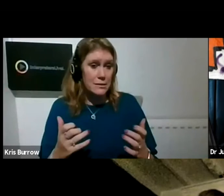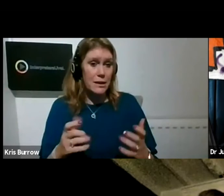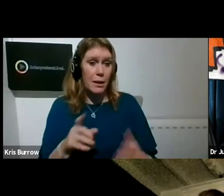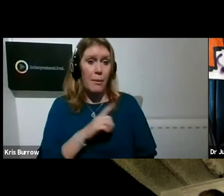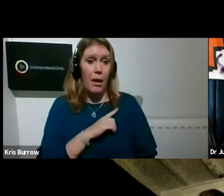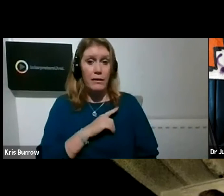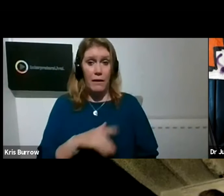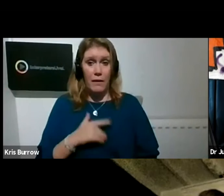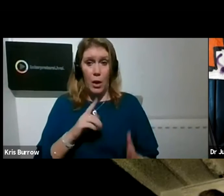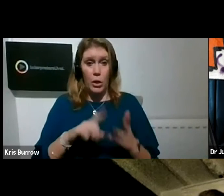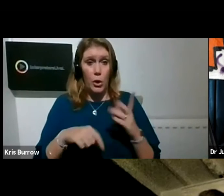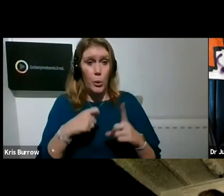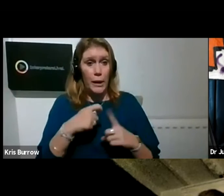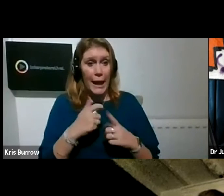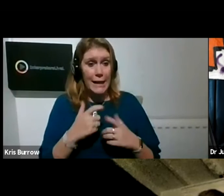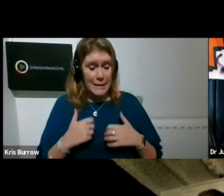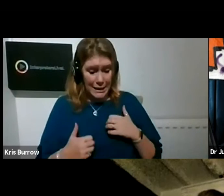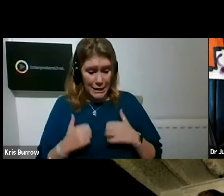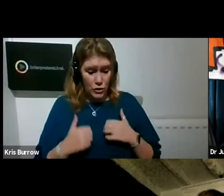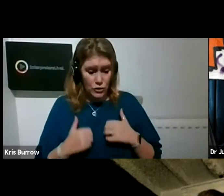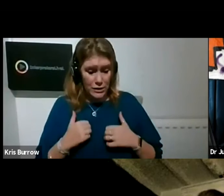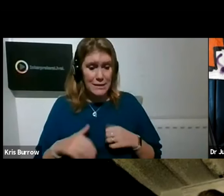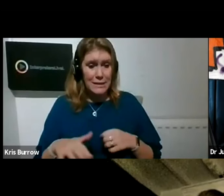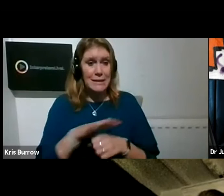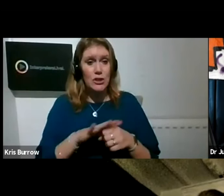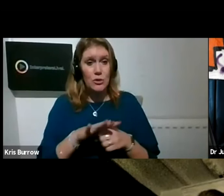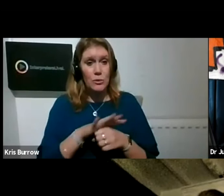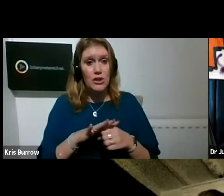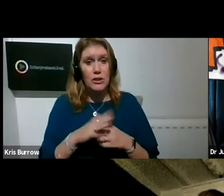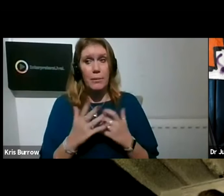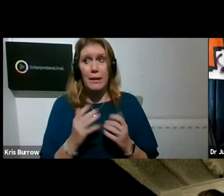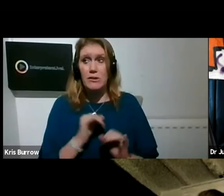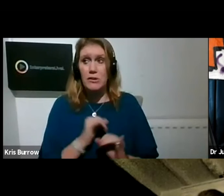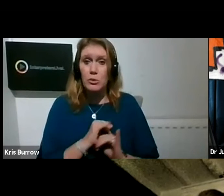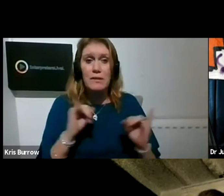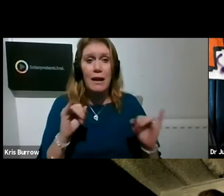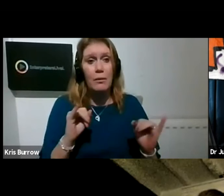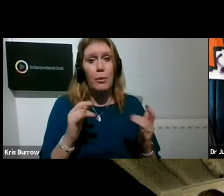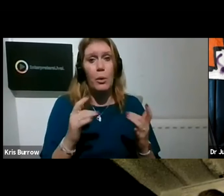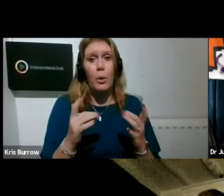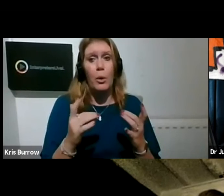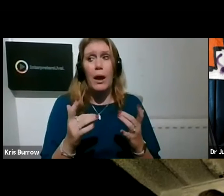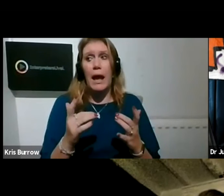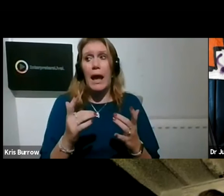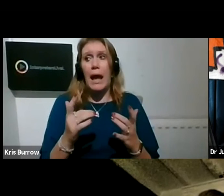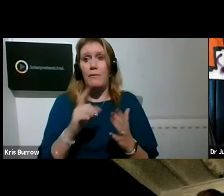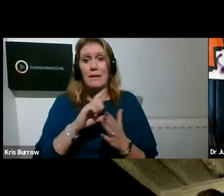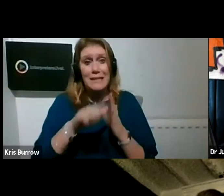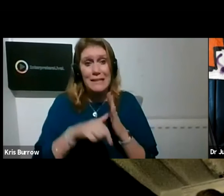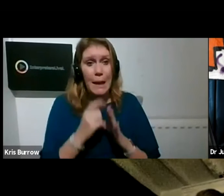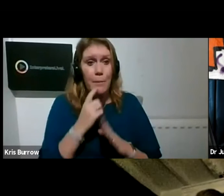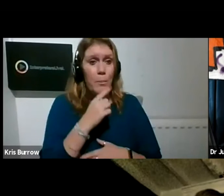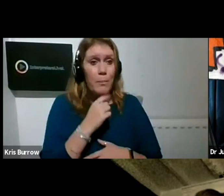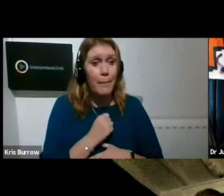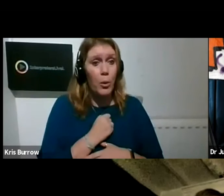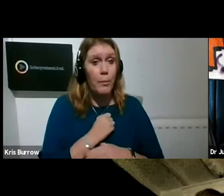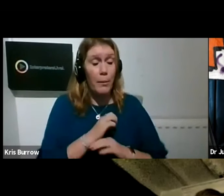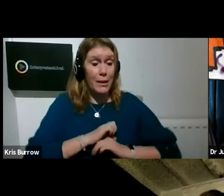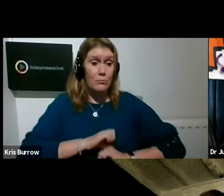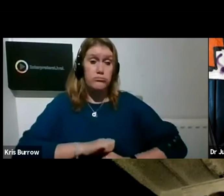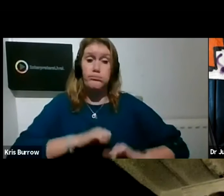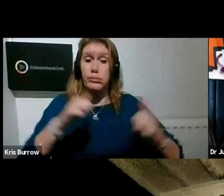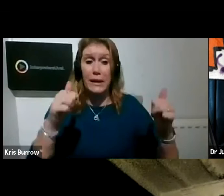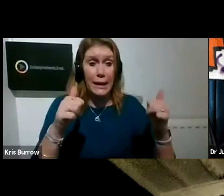an interesting situation in being so shit for disabled people, but so good at disability arts. And that's